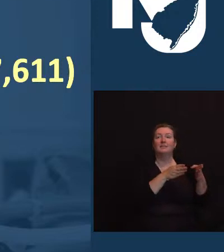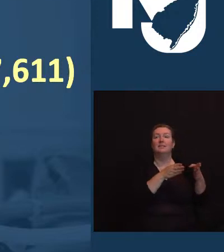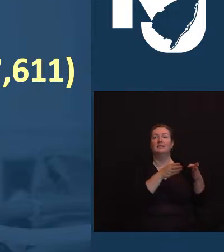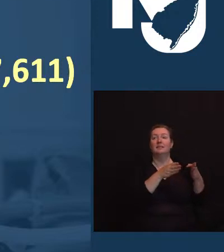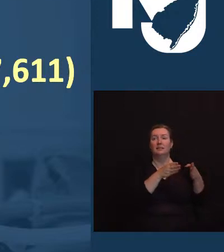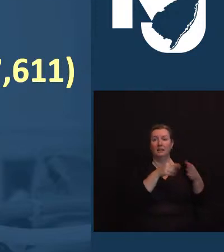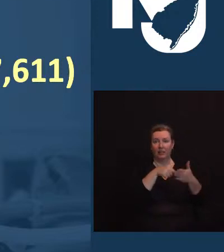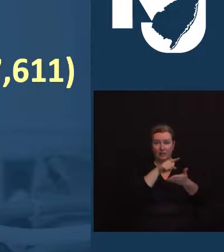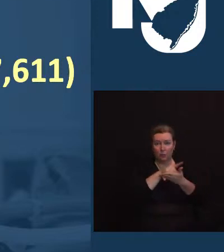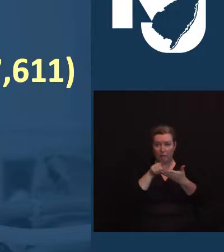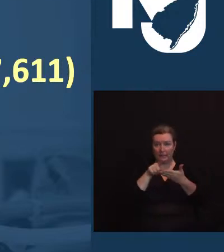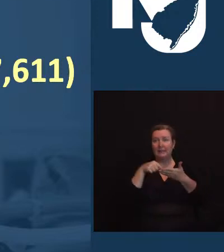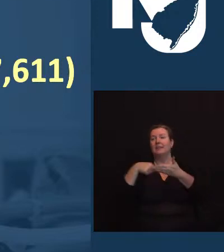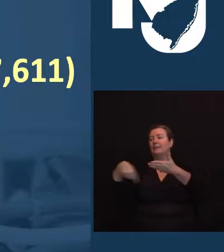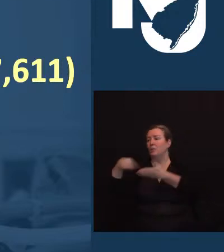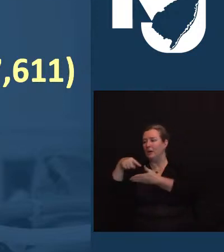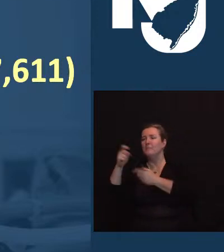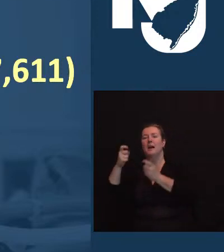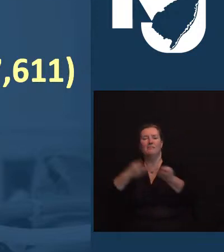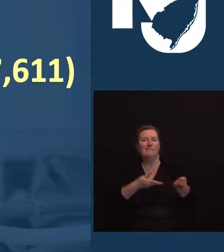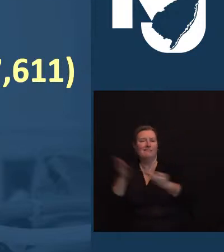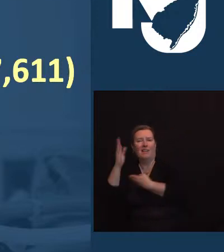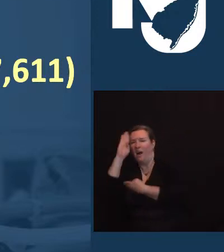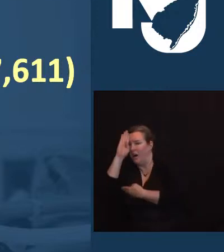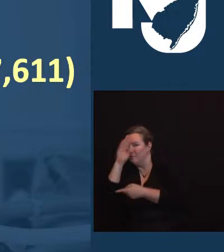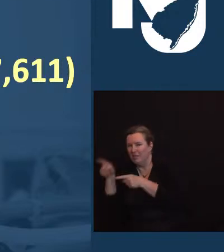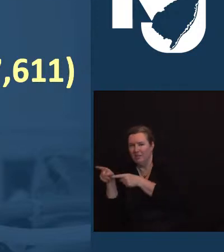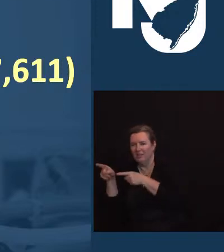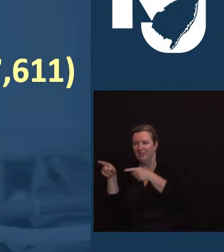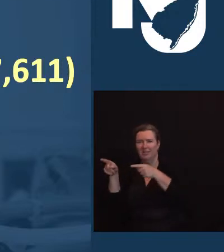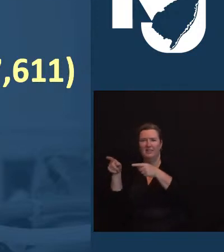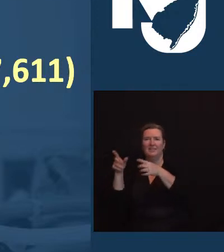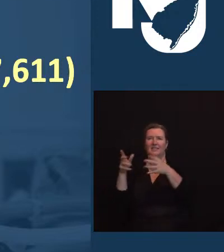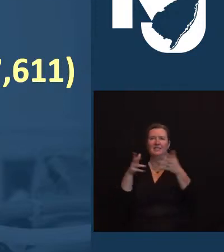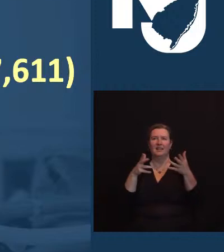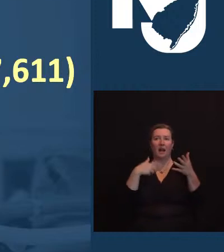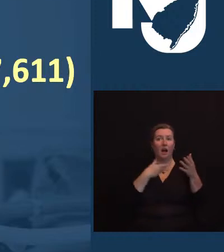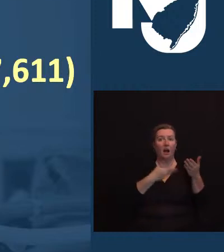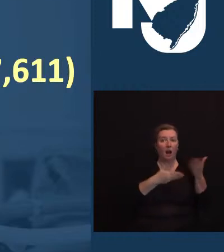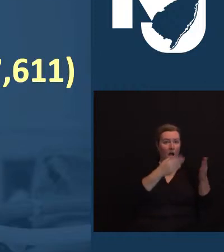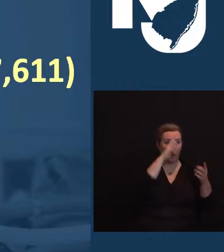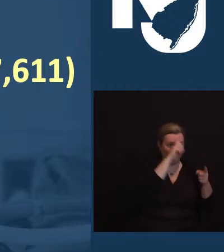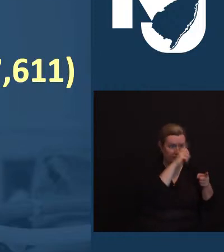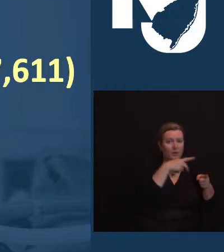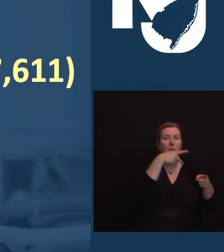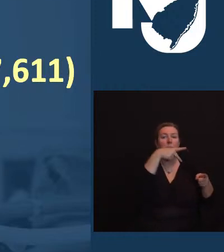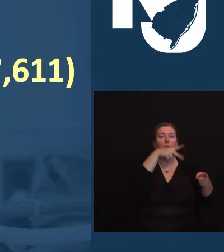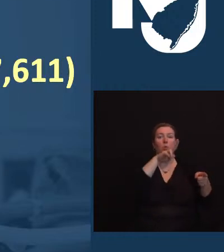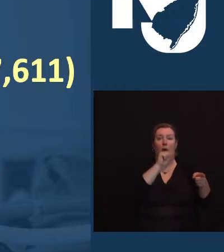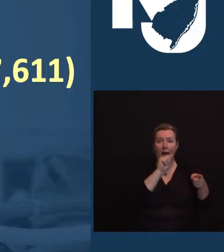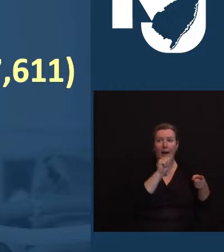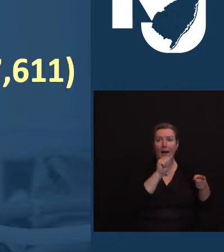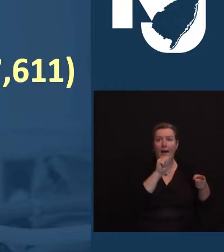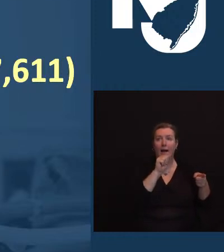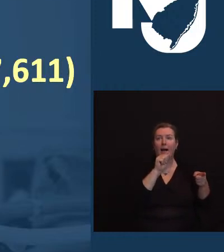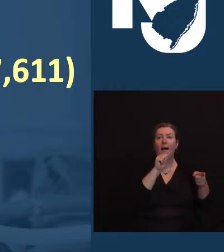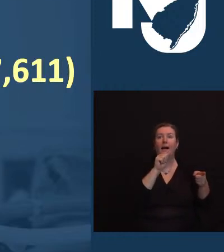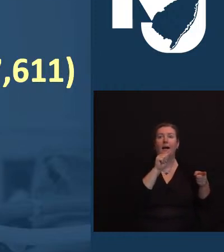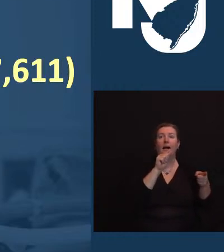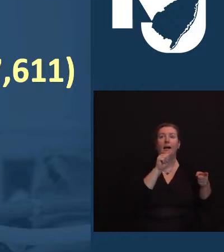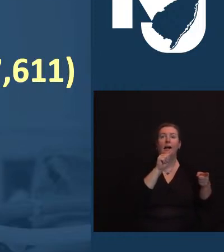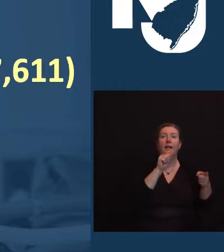an example. Or someone could be hospitalized as a person under investigation at the end of one reporting period and have a positive